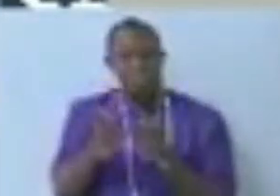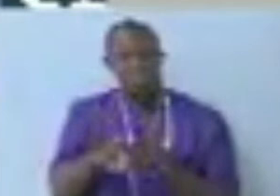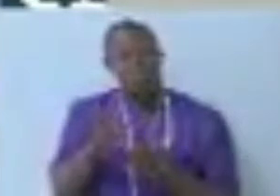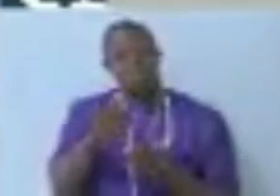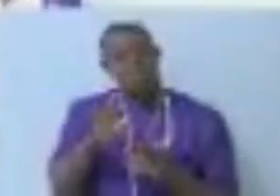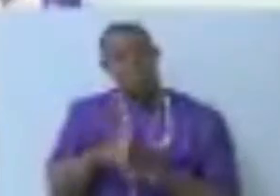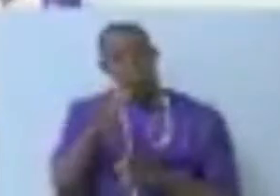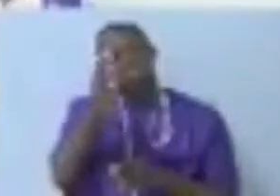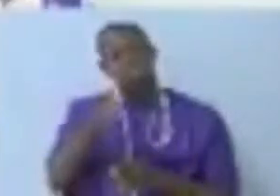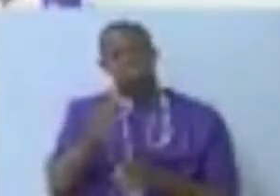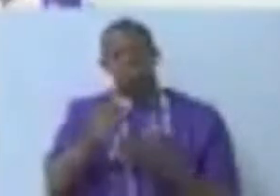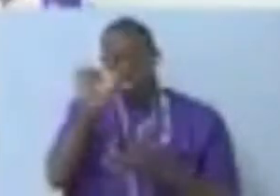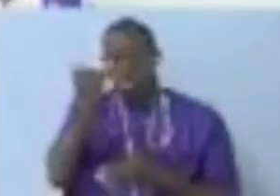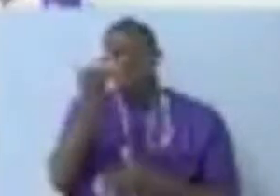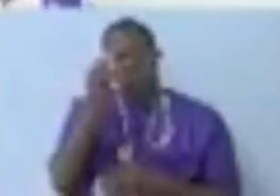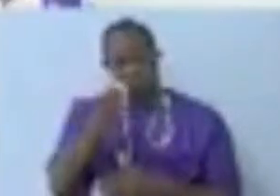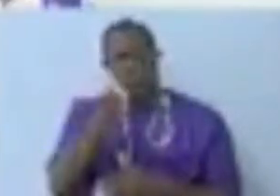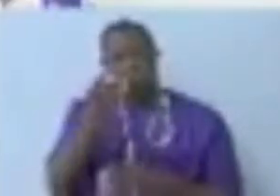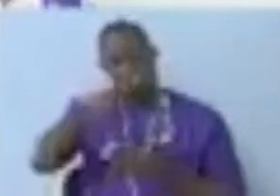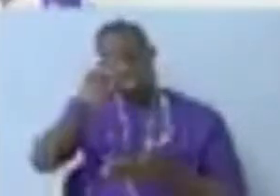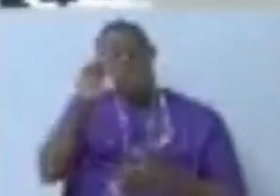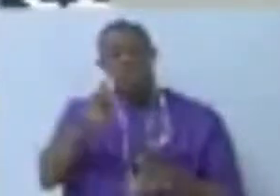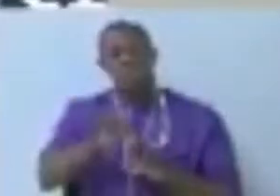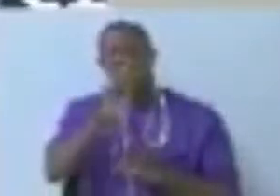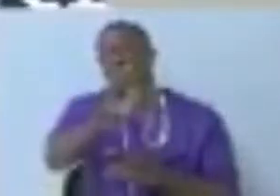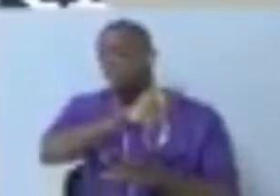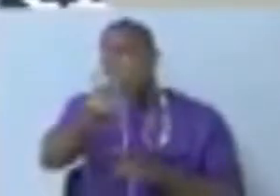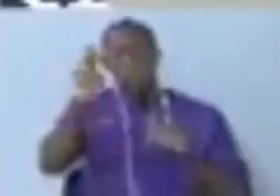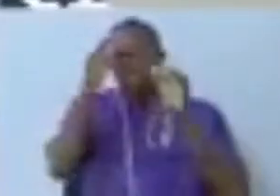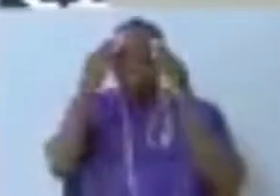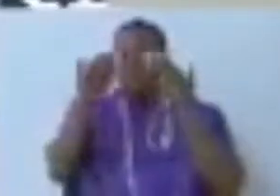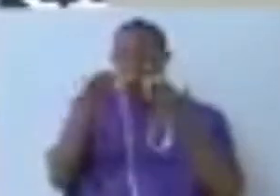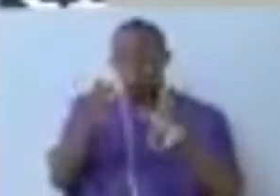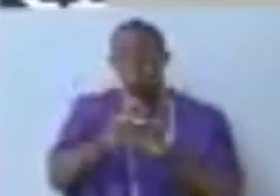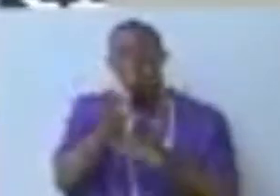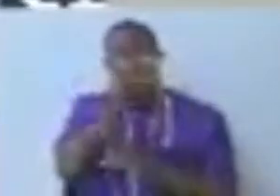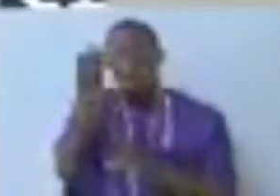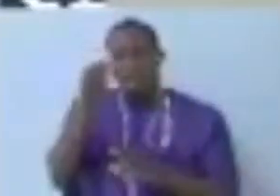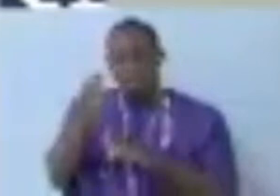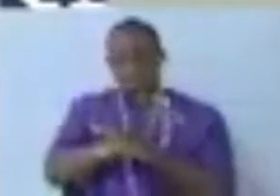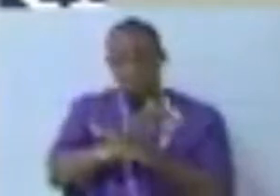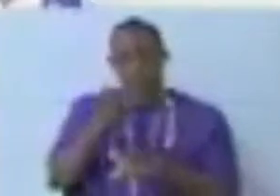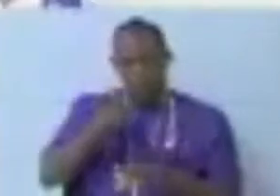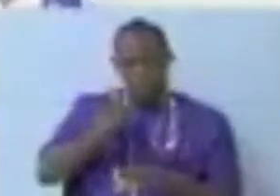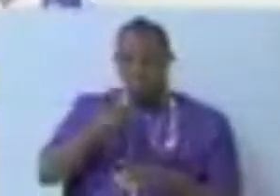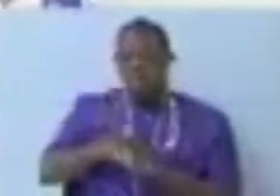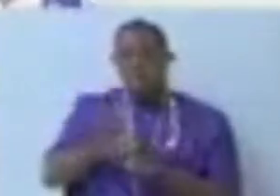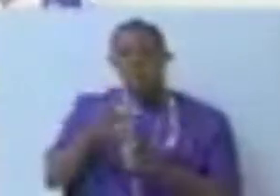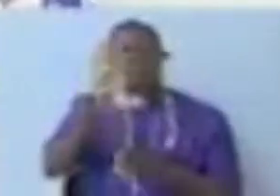Correct? That is correct. You do not know where they were carried out? You do not